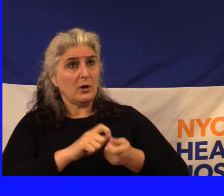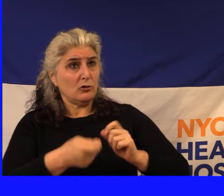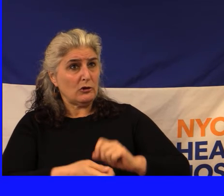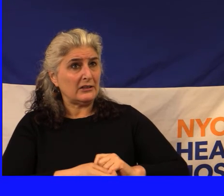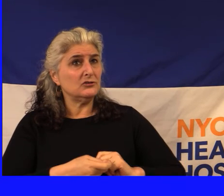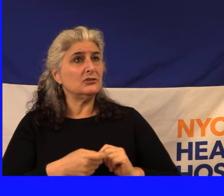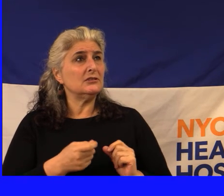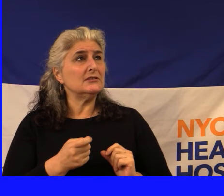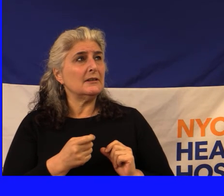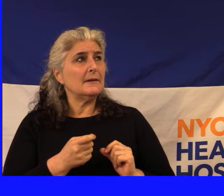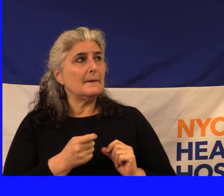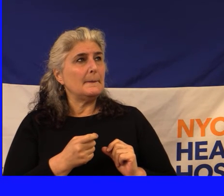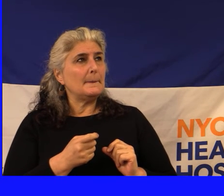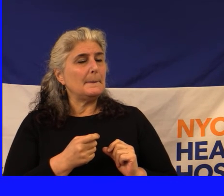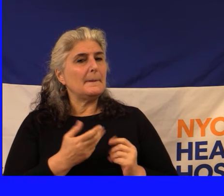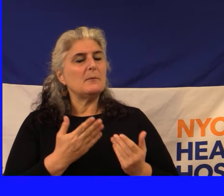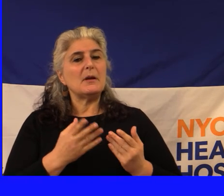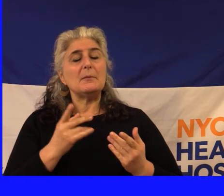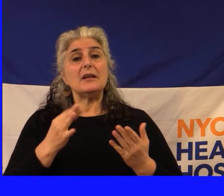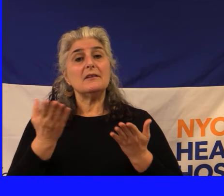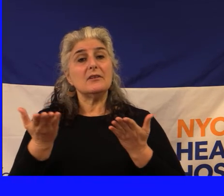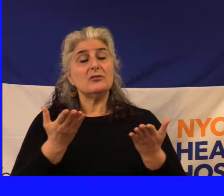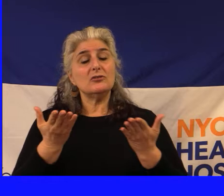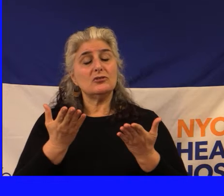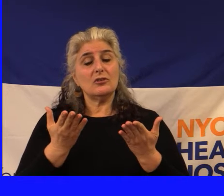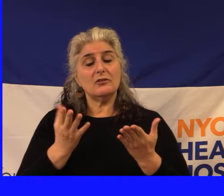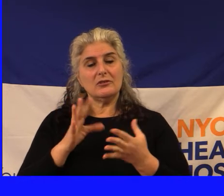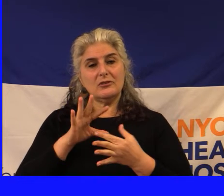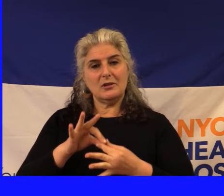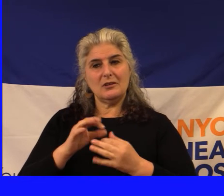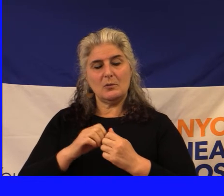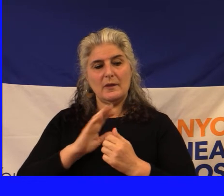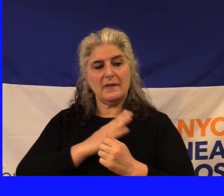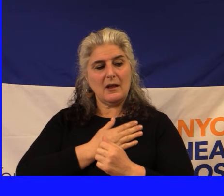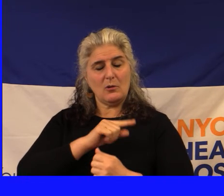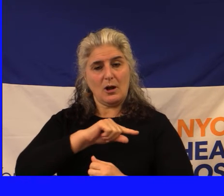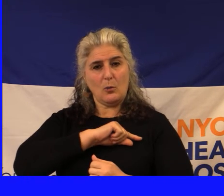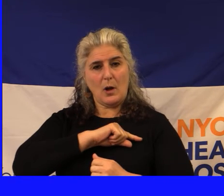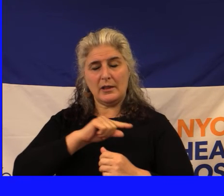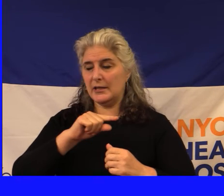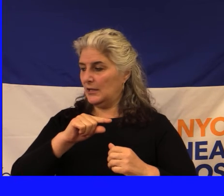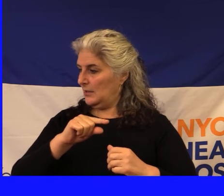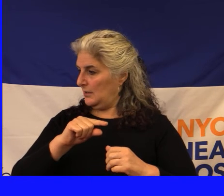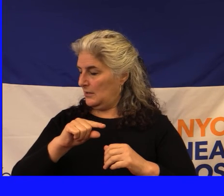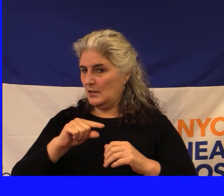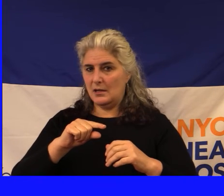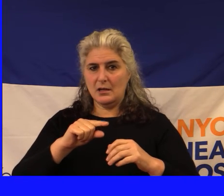whether services that are part of our quality metrics. On